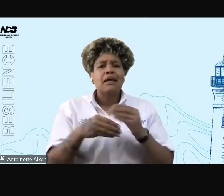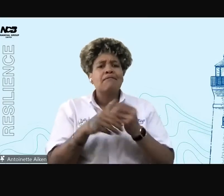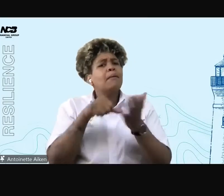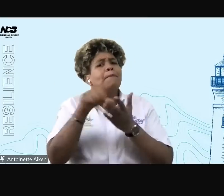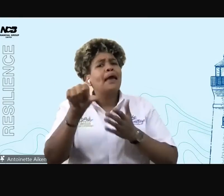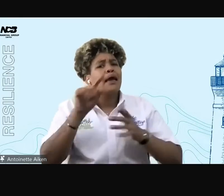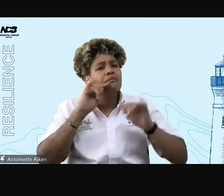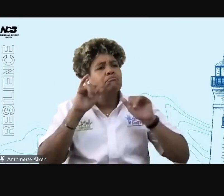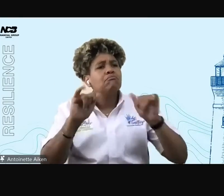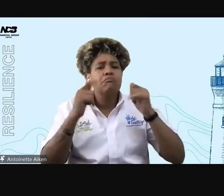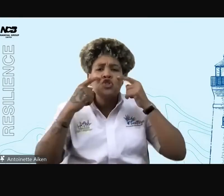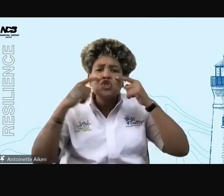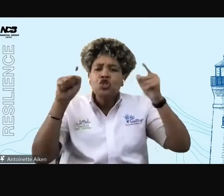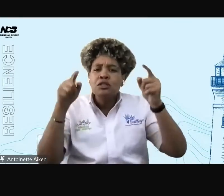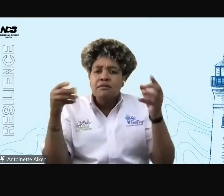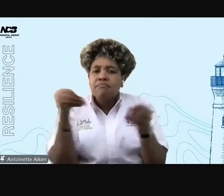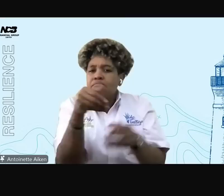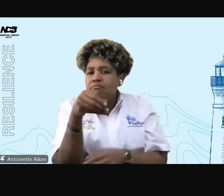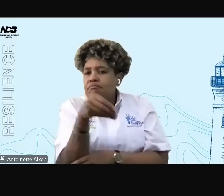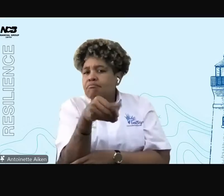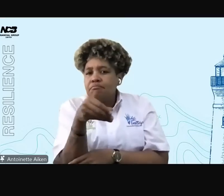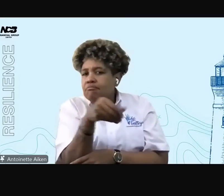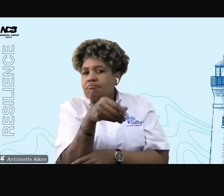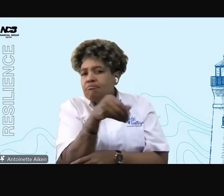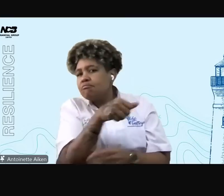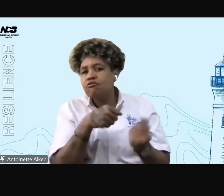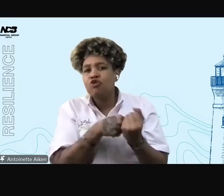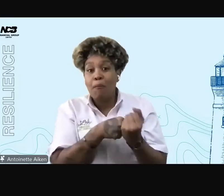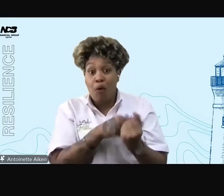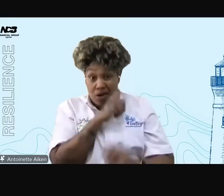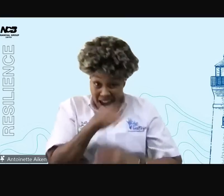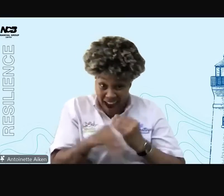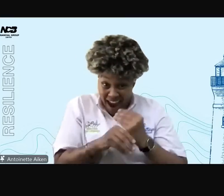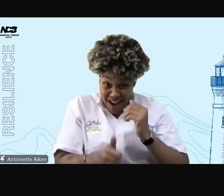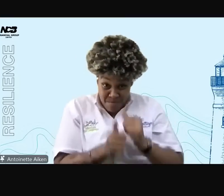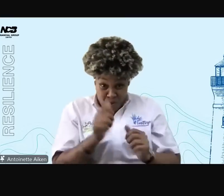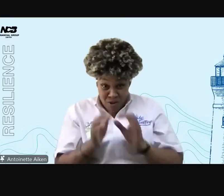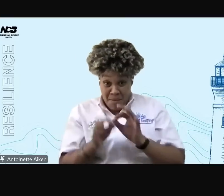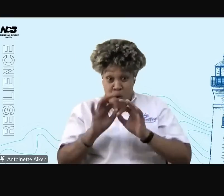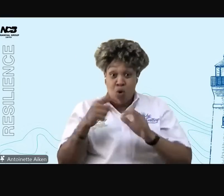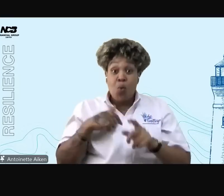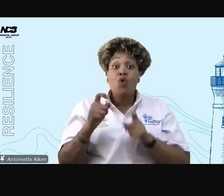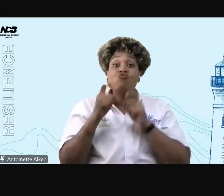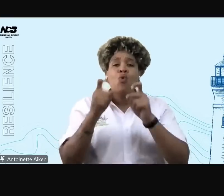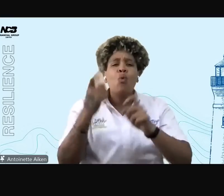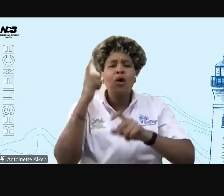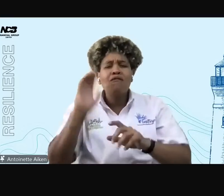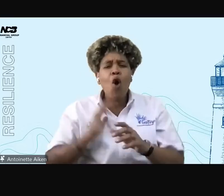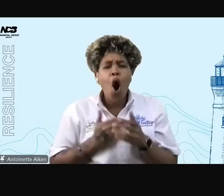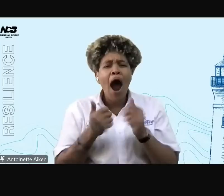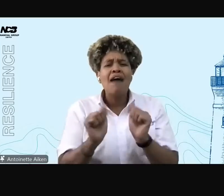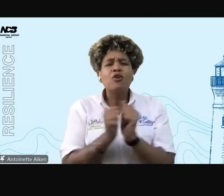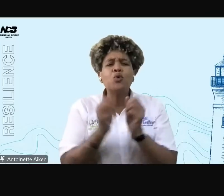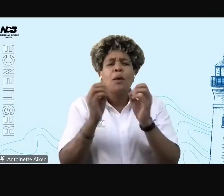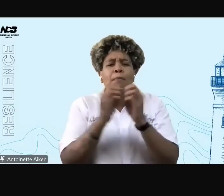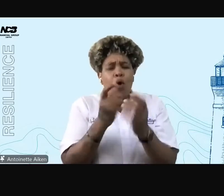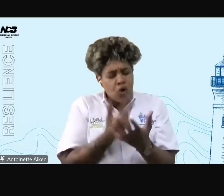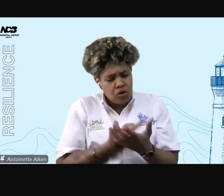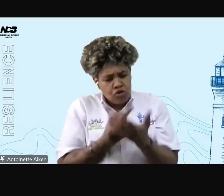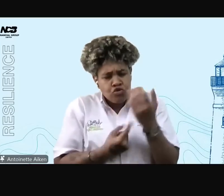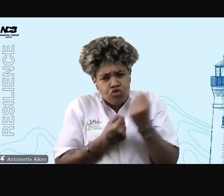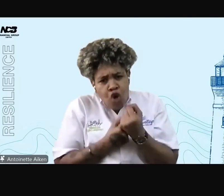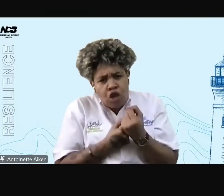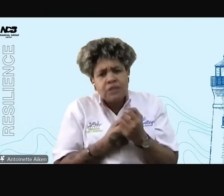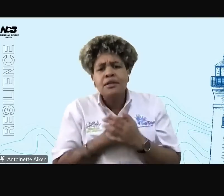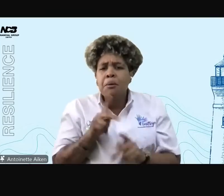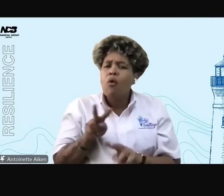rest successfully refinanced. Most importantly, we have been rewarded for our efforts with more trust